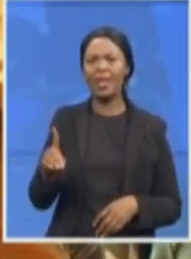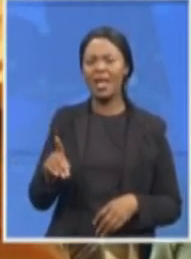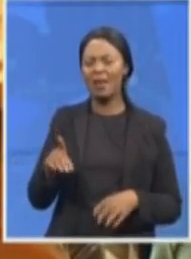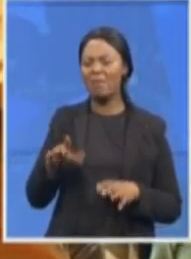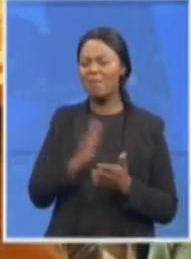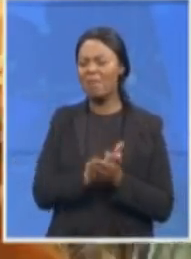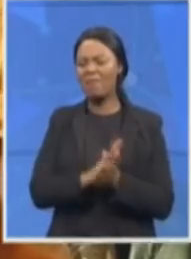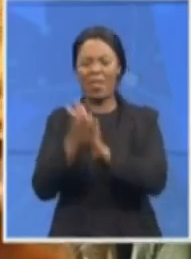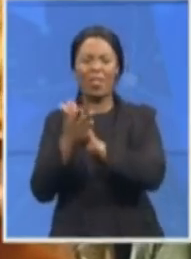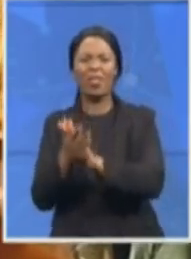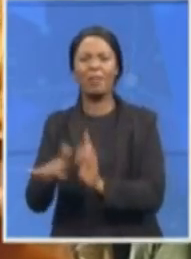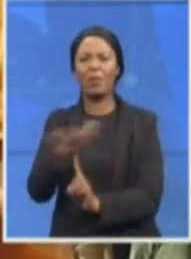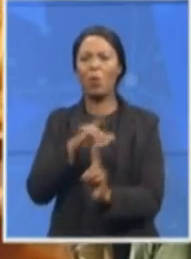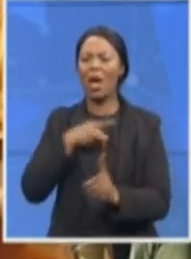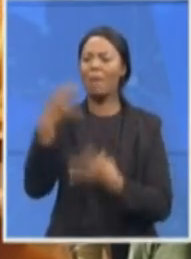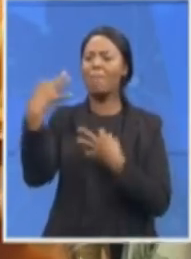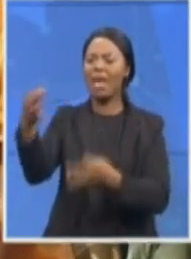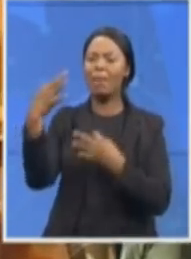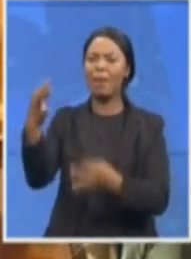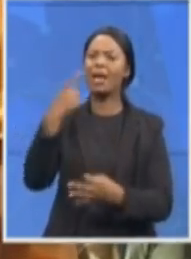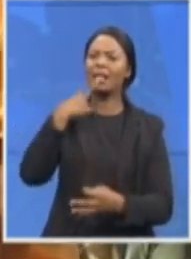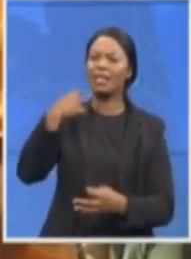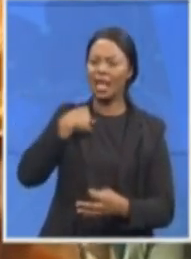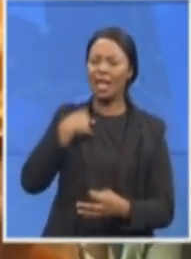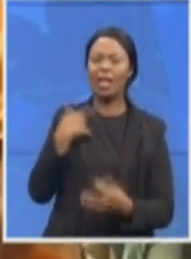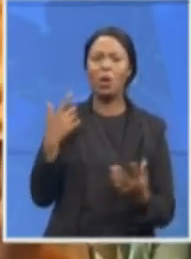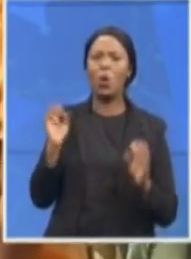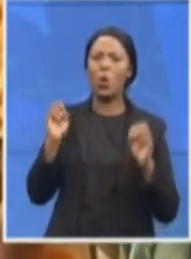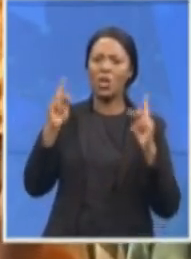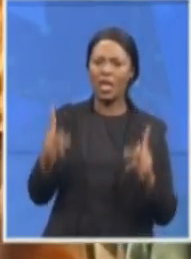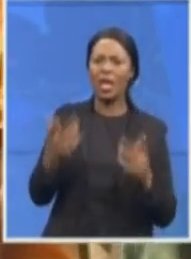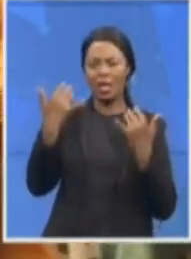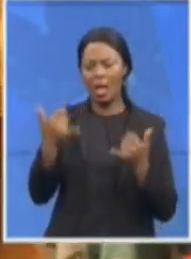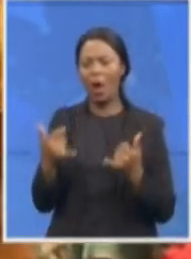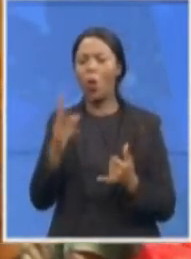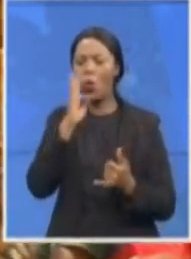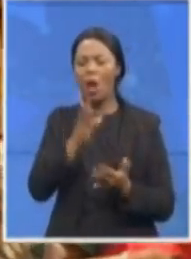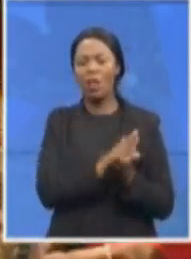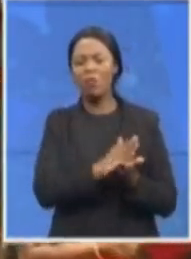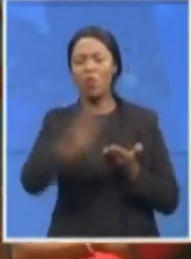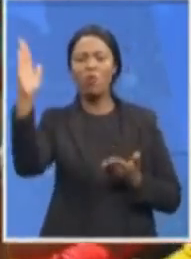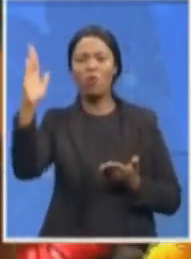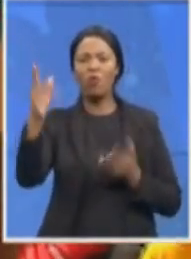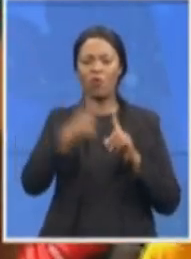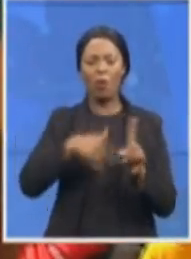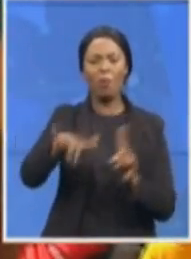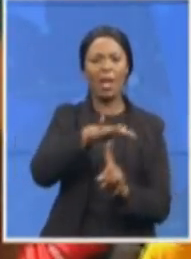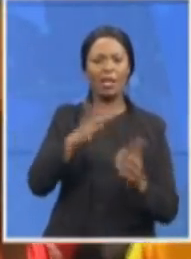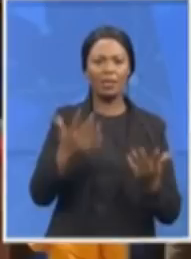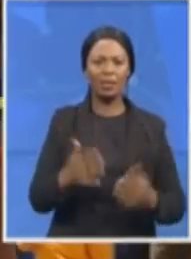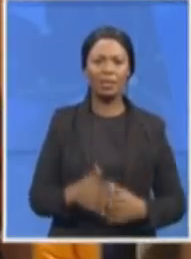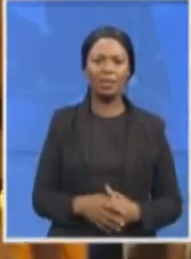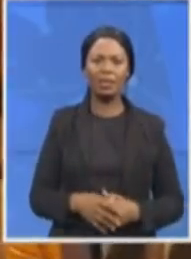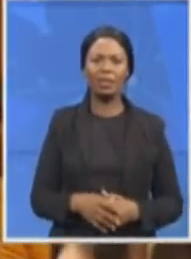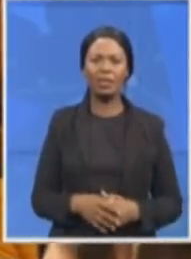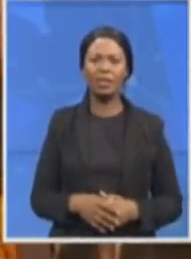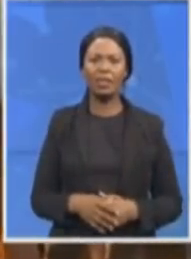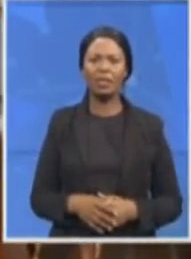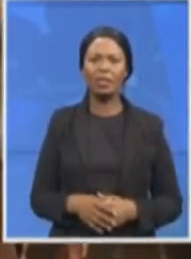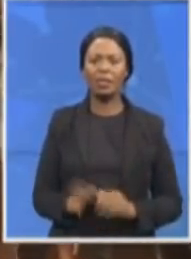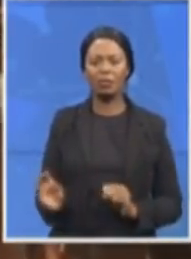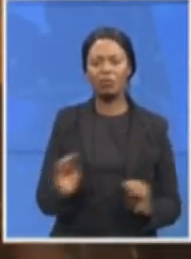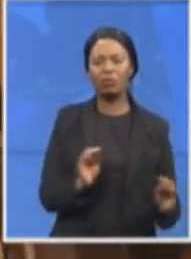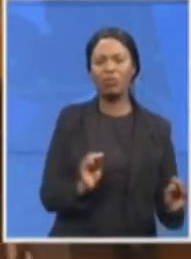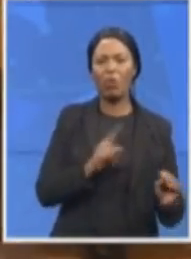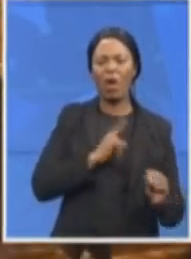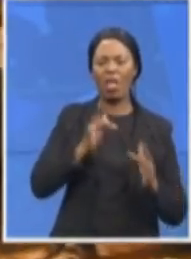that they. Okay, Rodney, there. Come, let's walk towards. Come, let's walk, Rodney. continue this conversation.